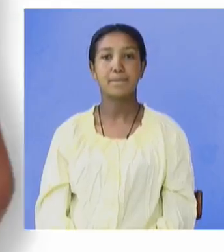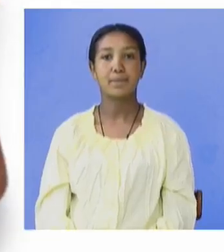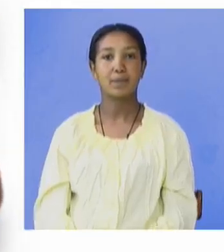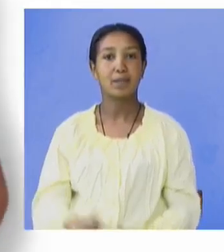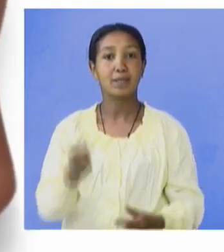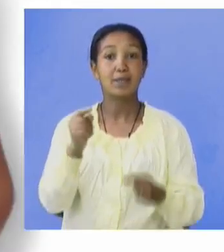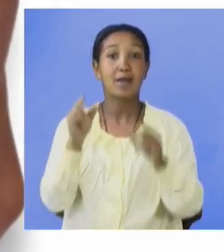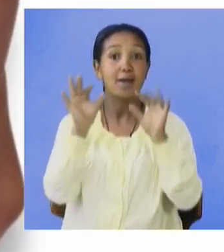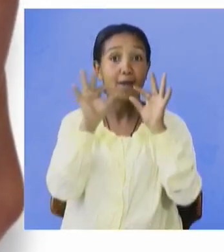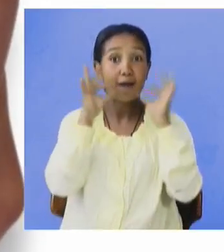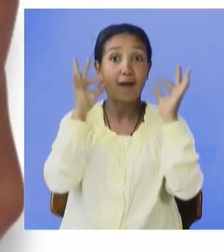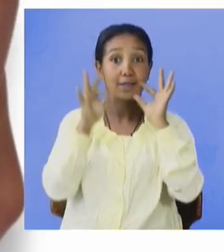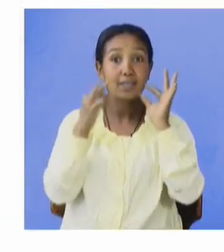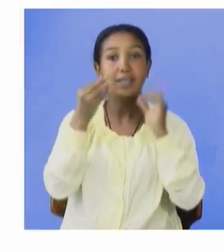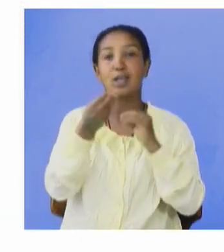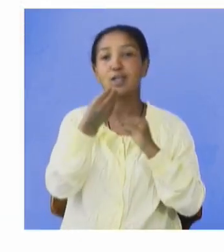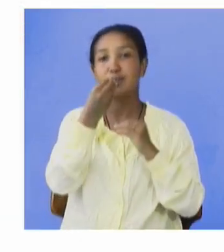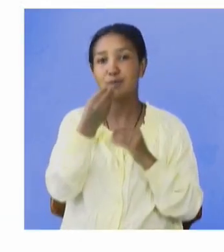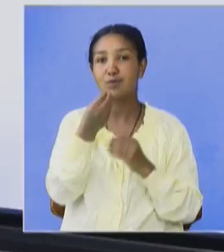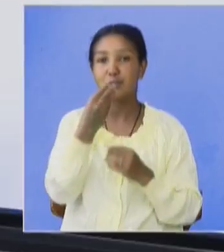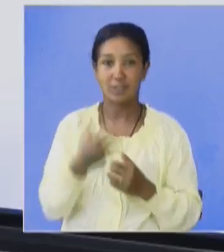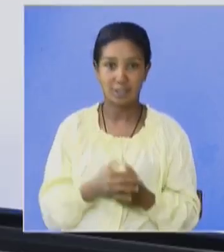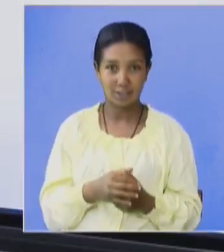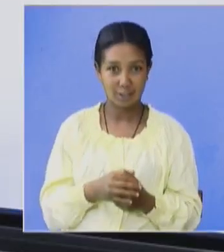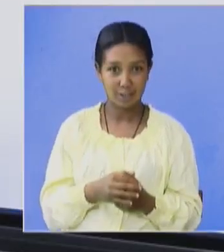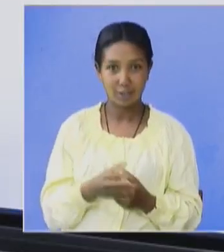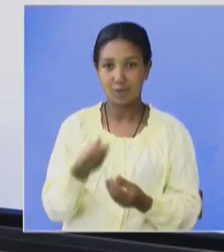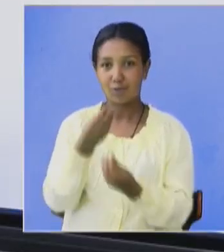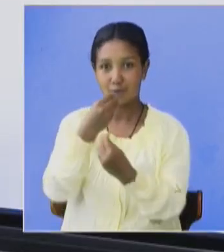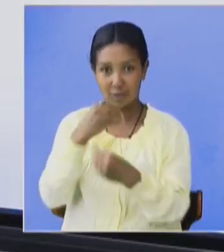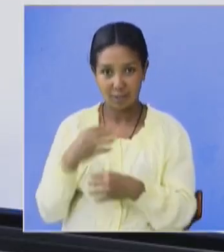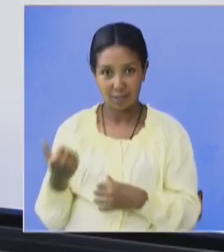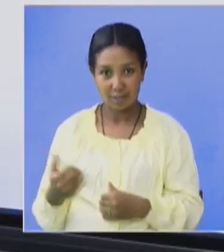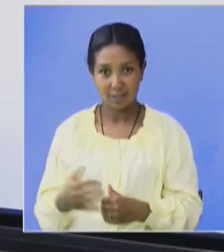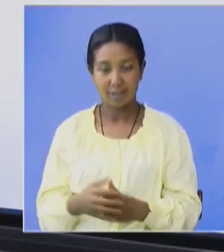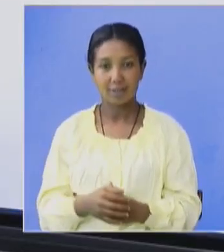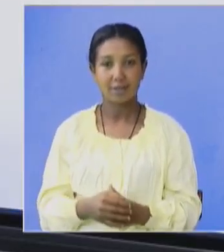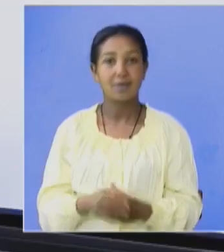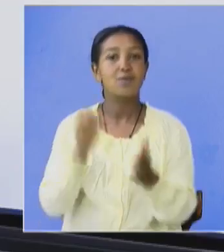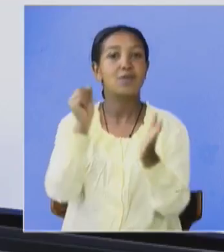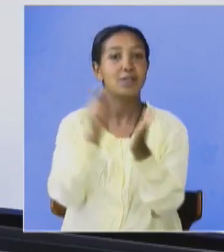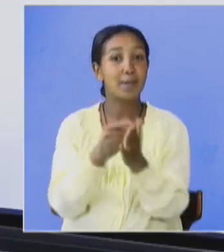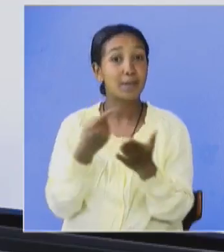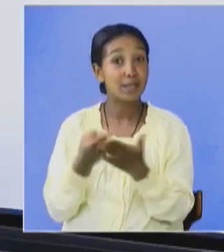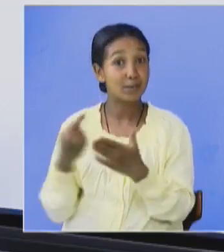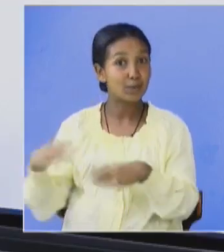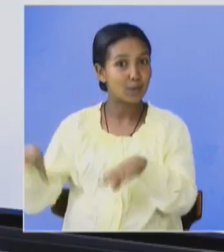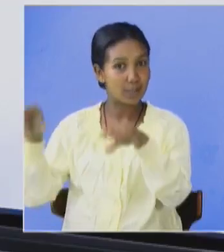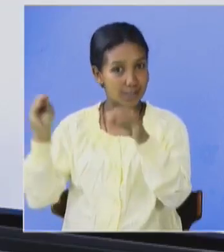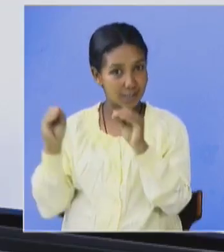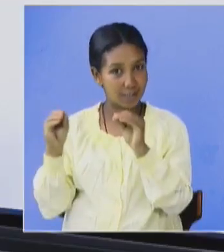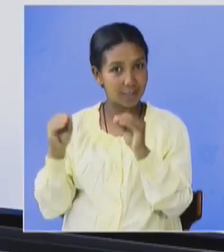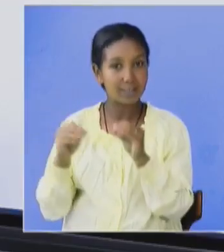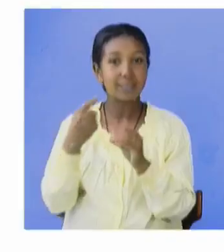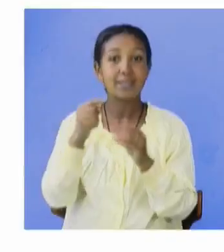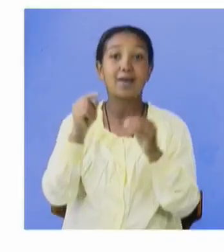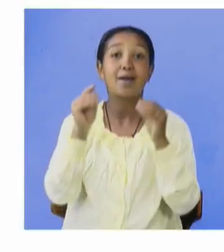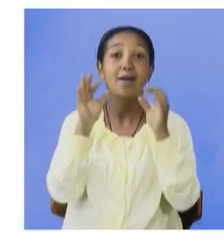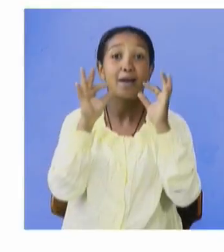The cat eats food. It's a food. It's a food. For example, here is a student. The